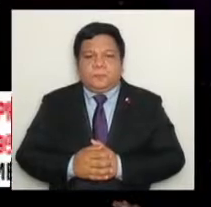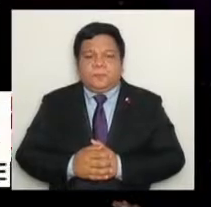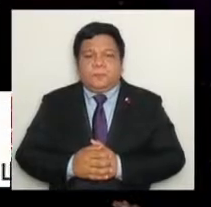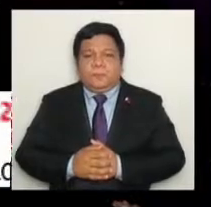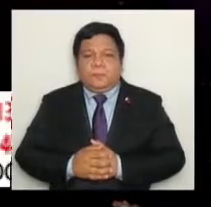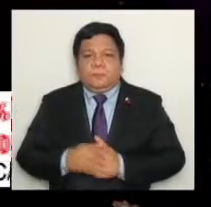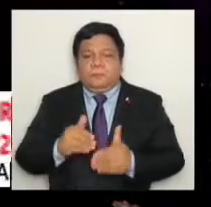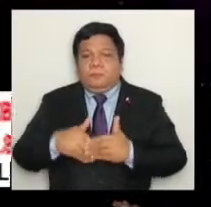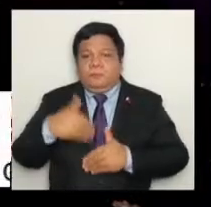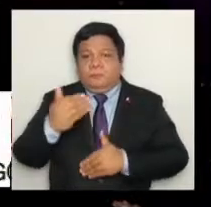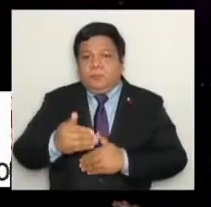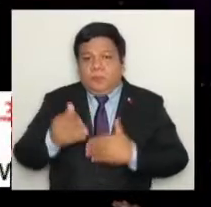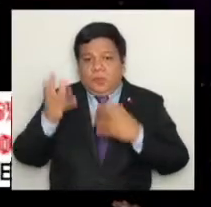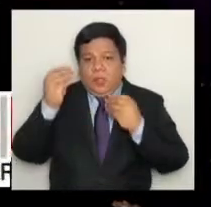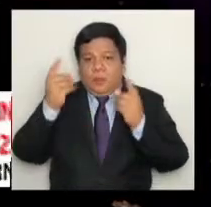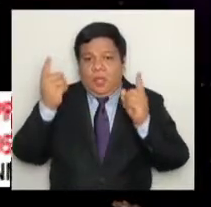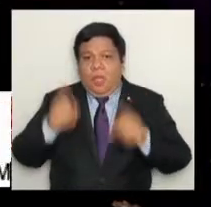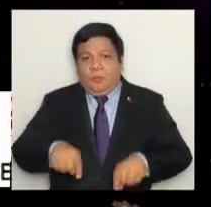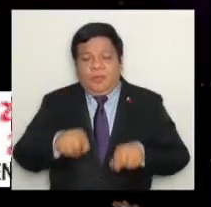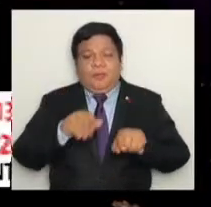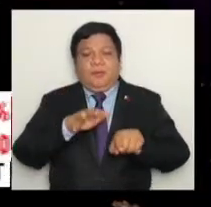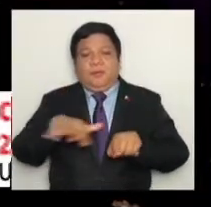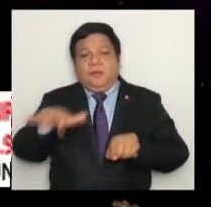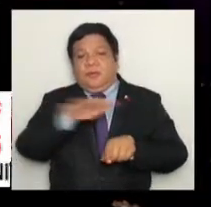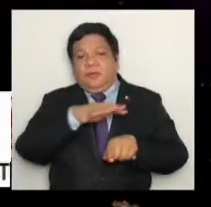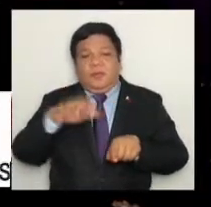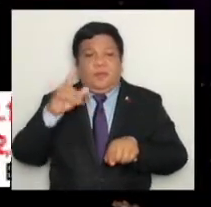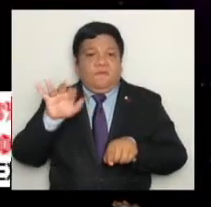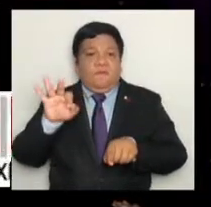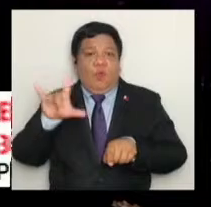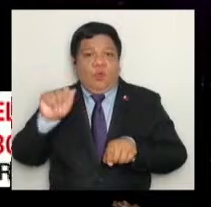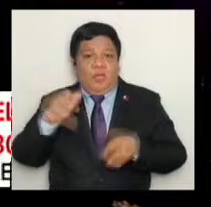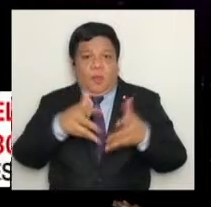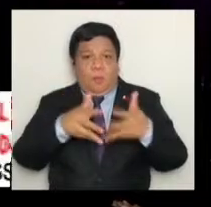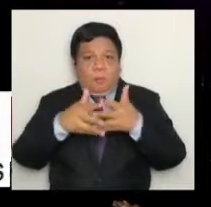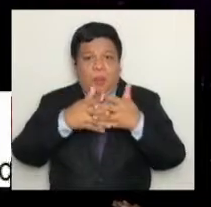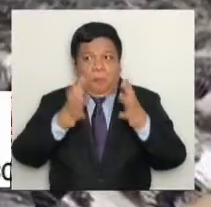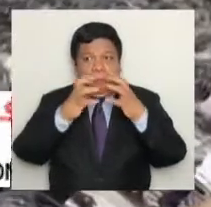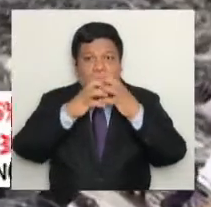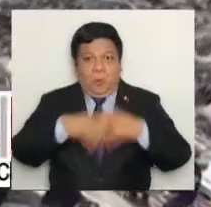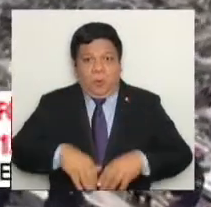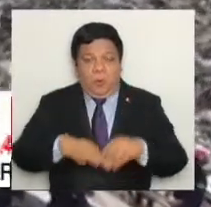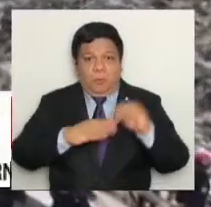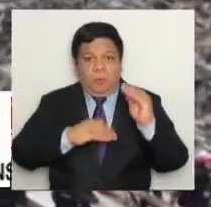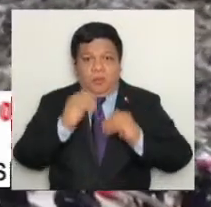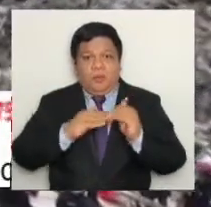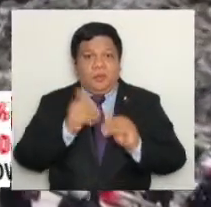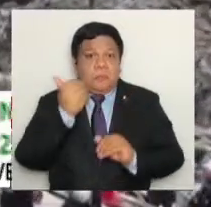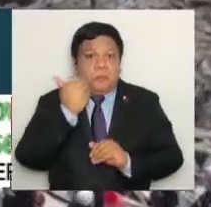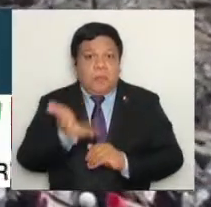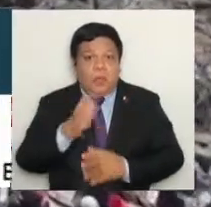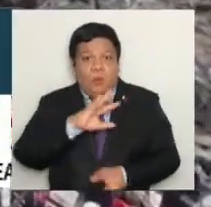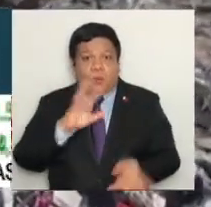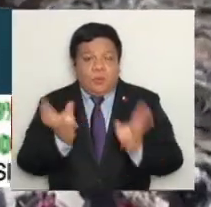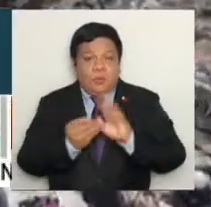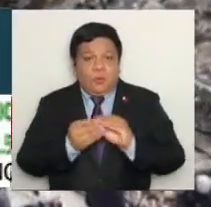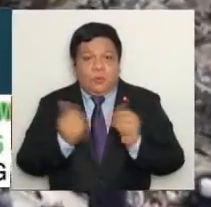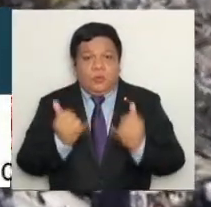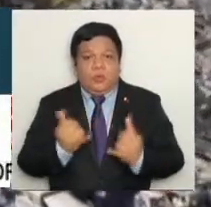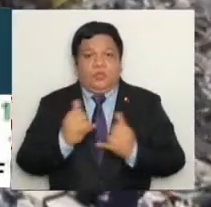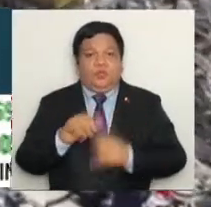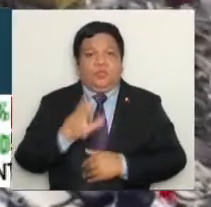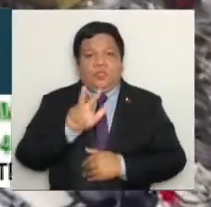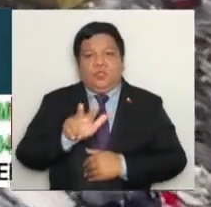And here's the latest on the collapsed condominium building in Florida. The death toll there in that tragedy has risen to